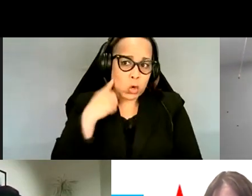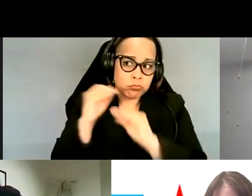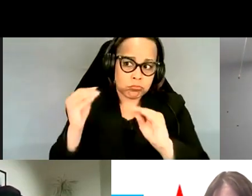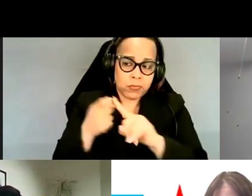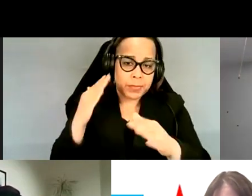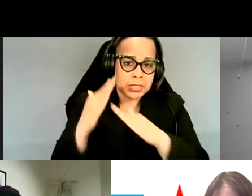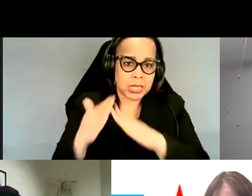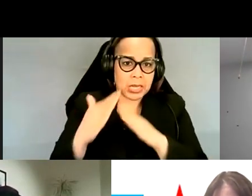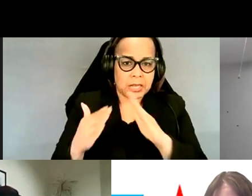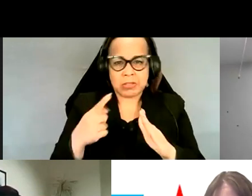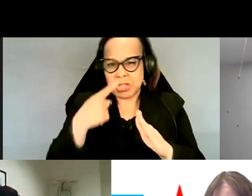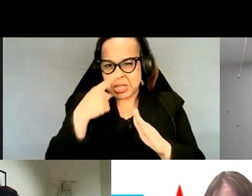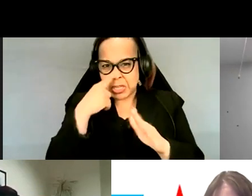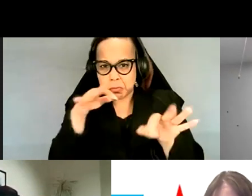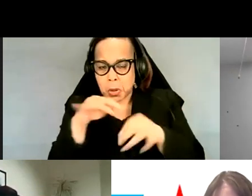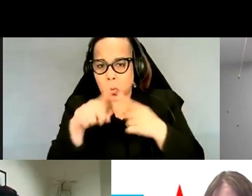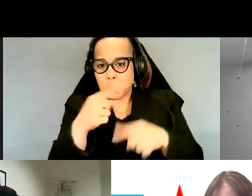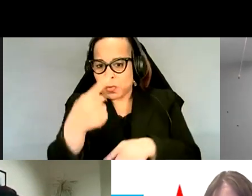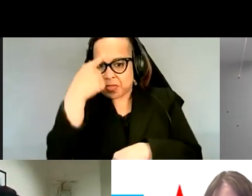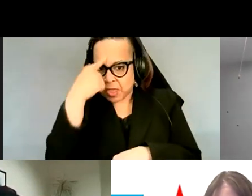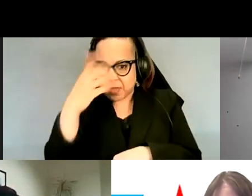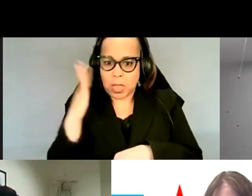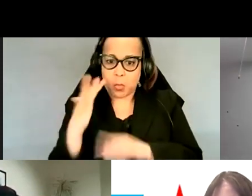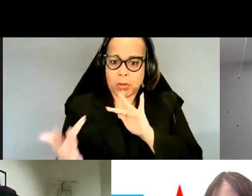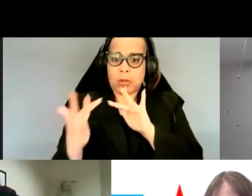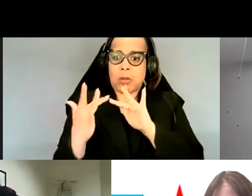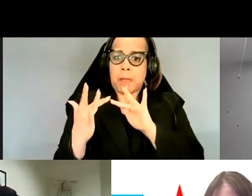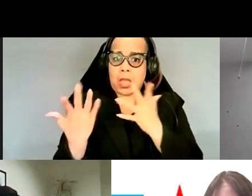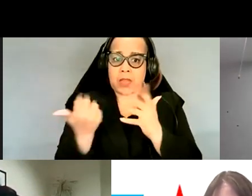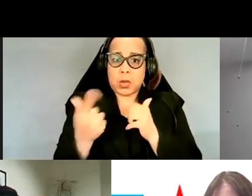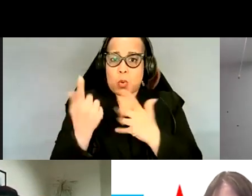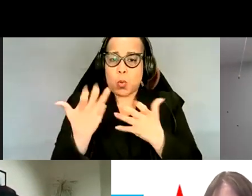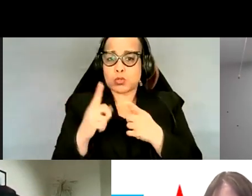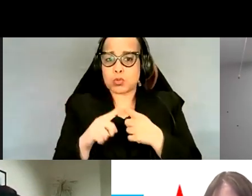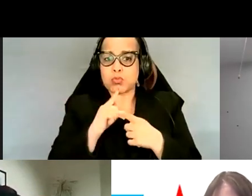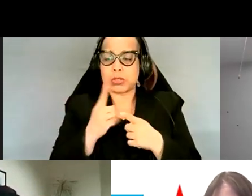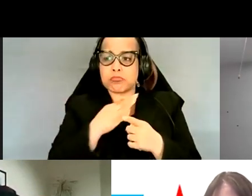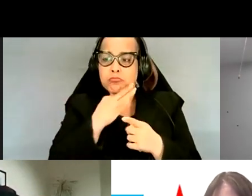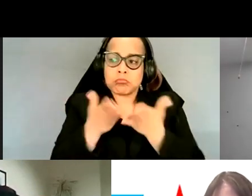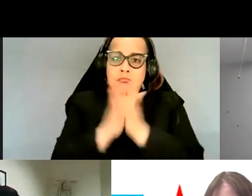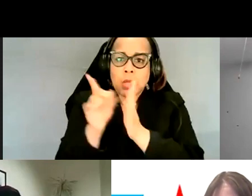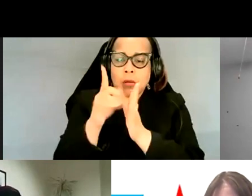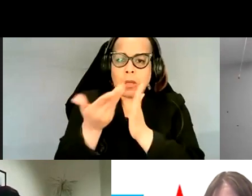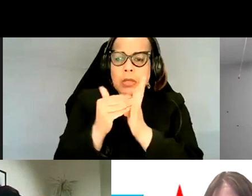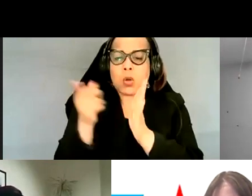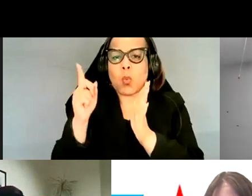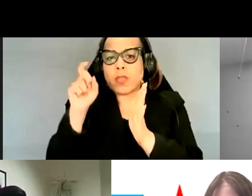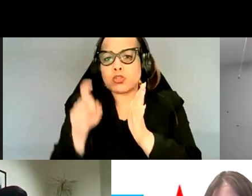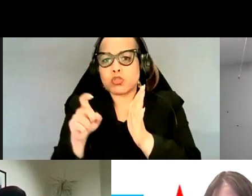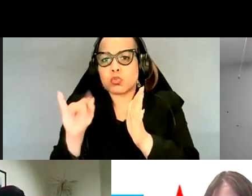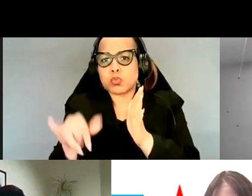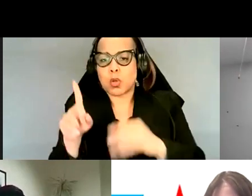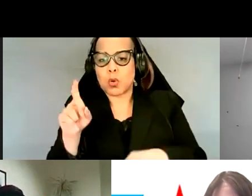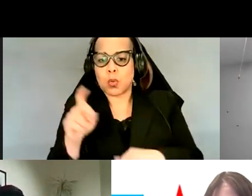city. Could you maybe address when you think they would hear back, and if anyone wants to kind of inquire again, where they should do so?